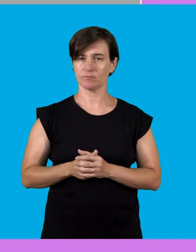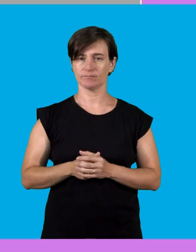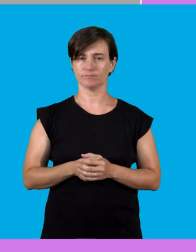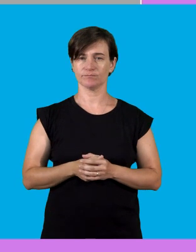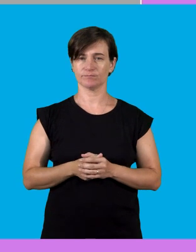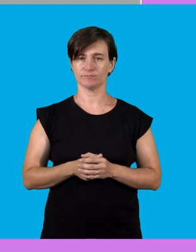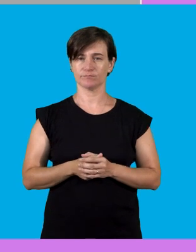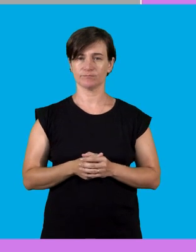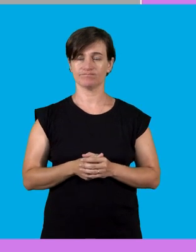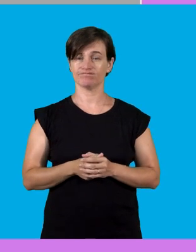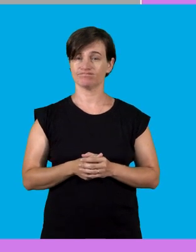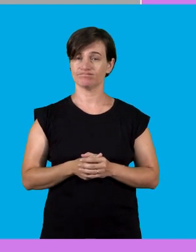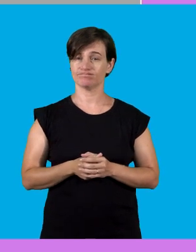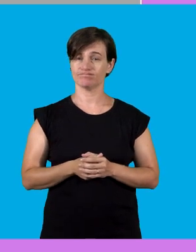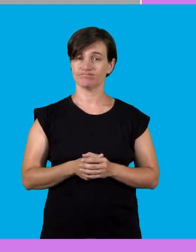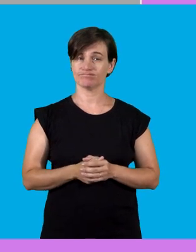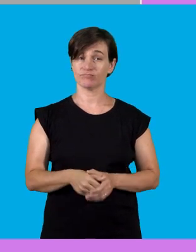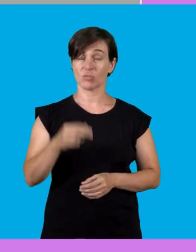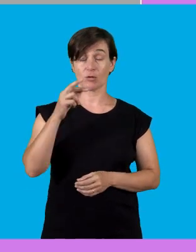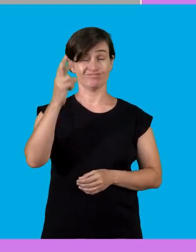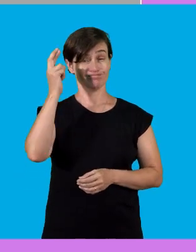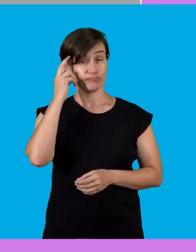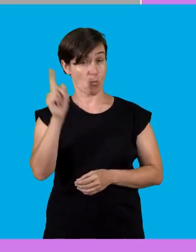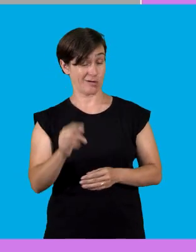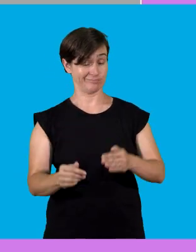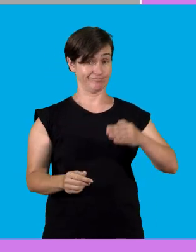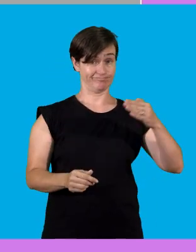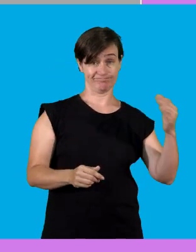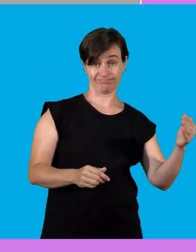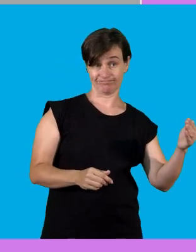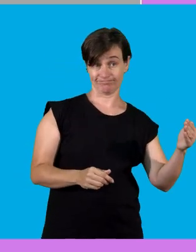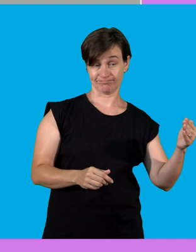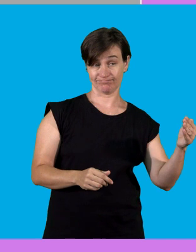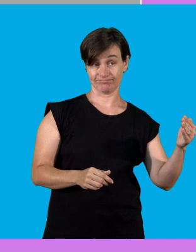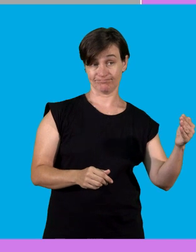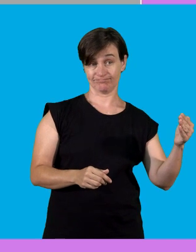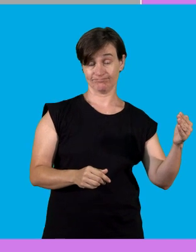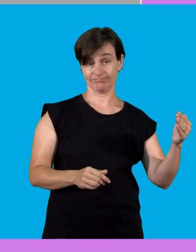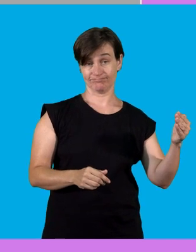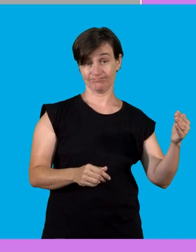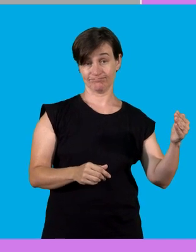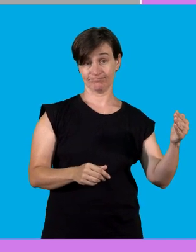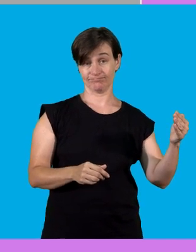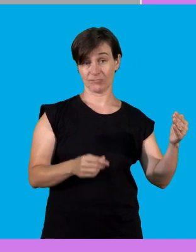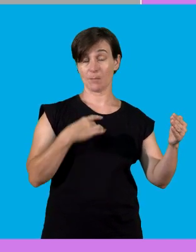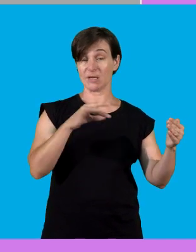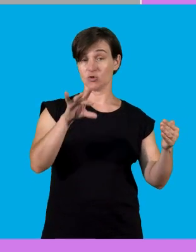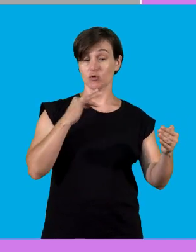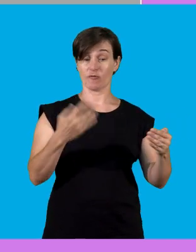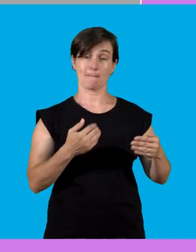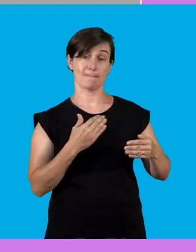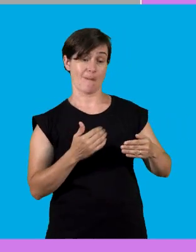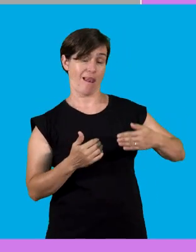factor. We need to remember that on the side, wherever I'm going from, I will choose from